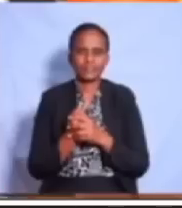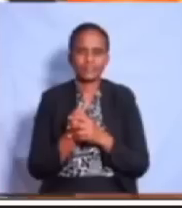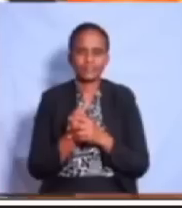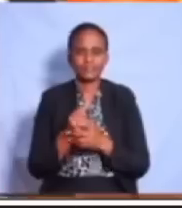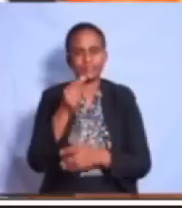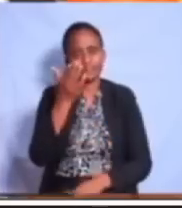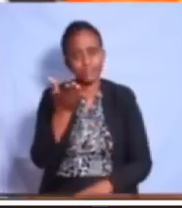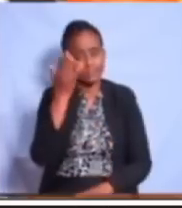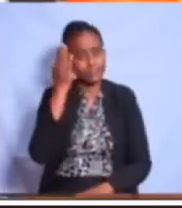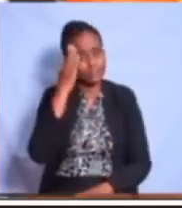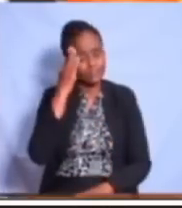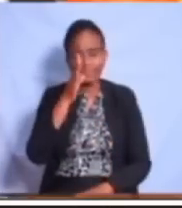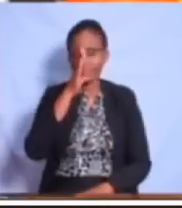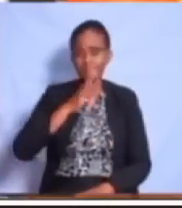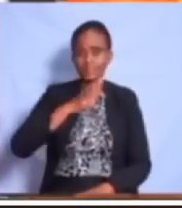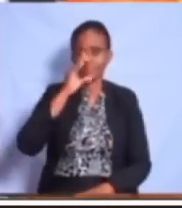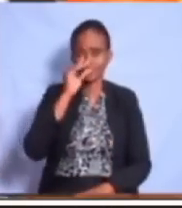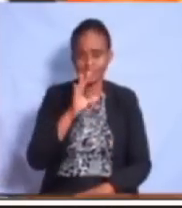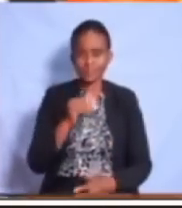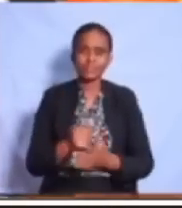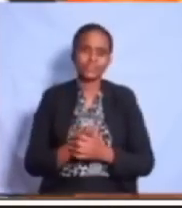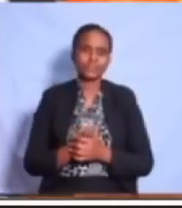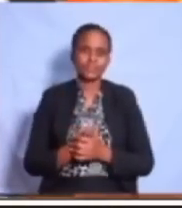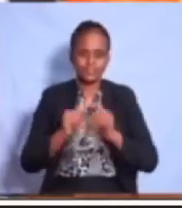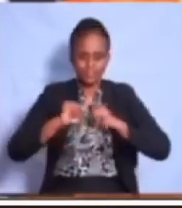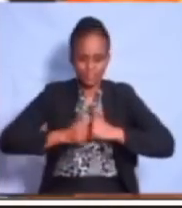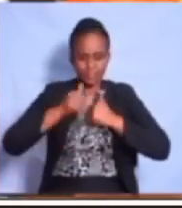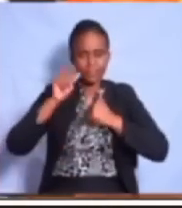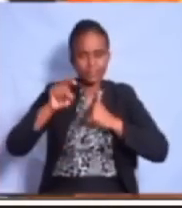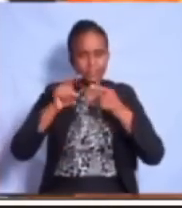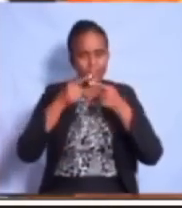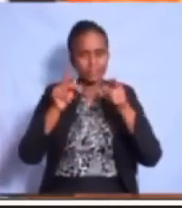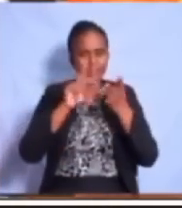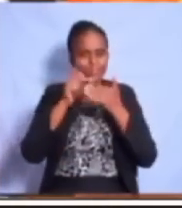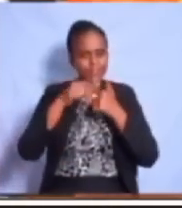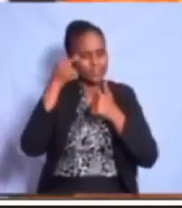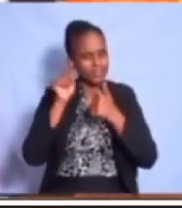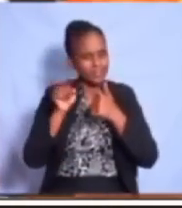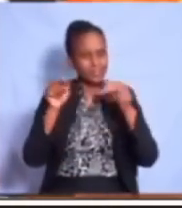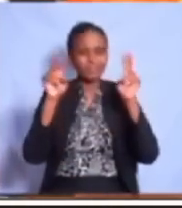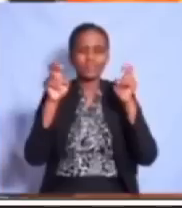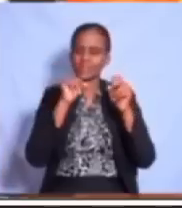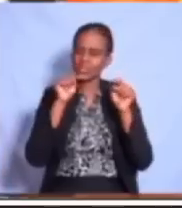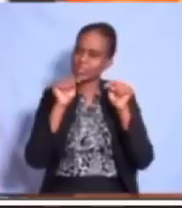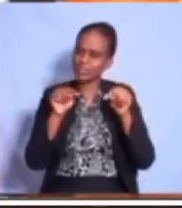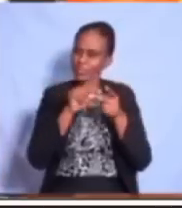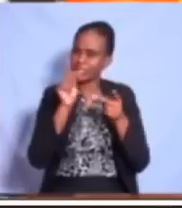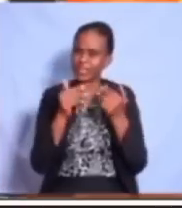You know, Madam Speaker, we need a different session for this subject, not this one.